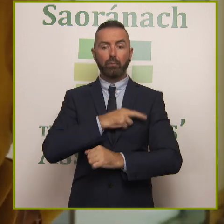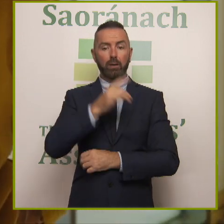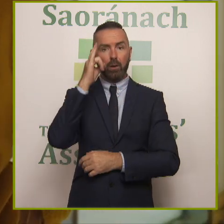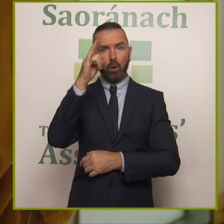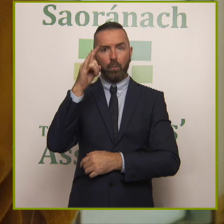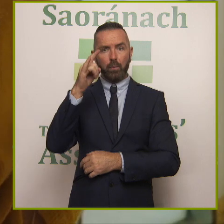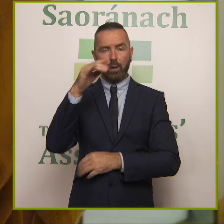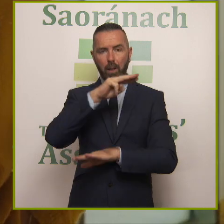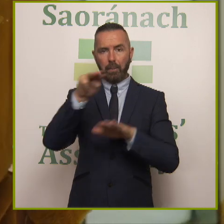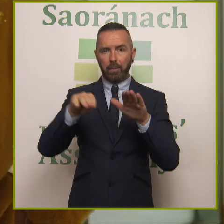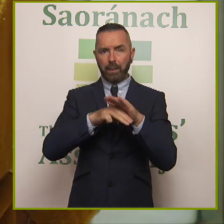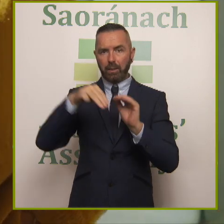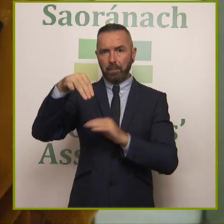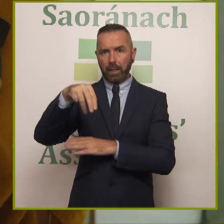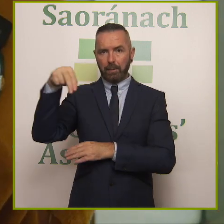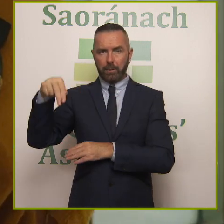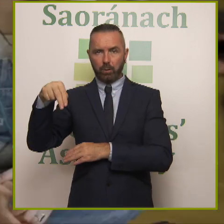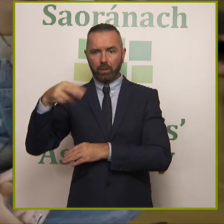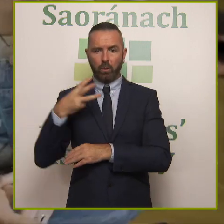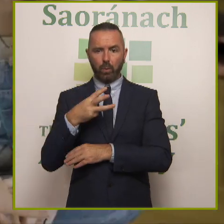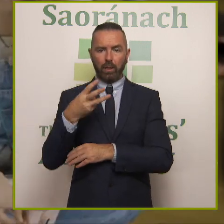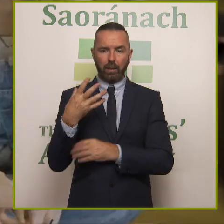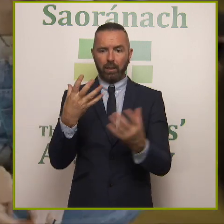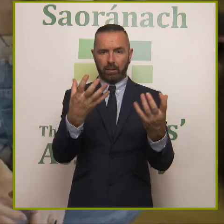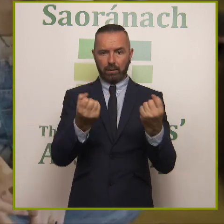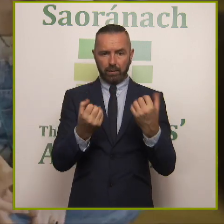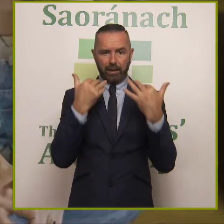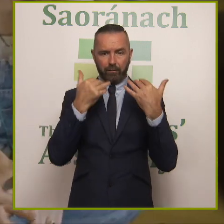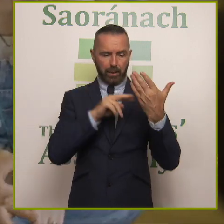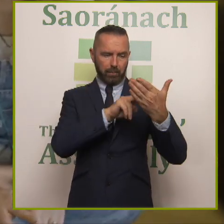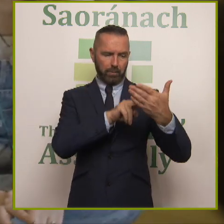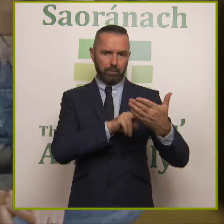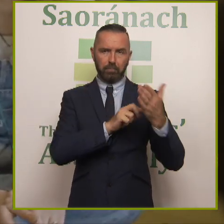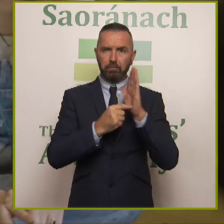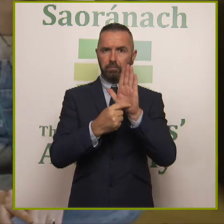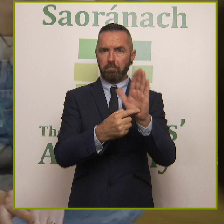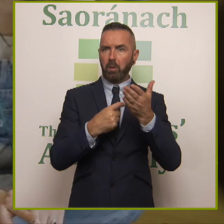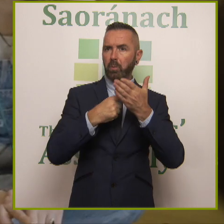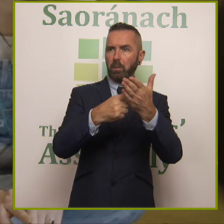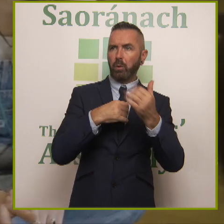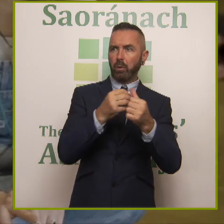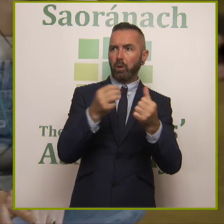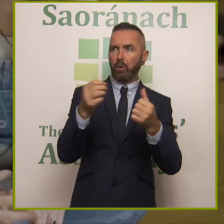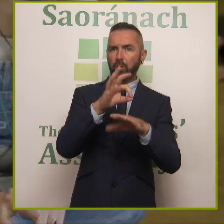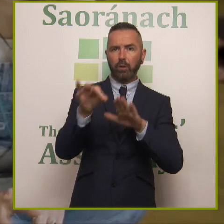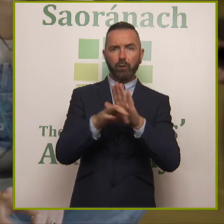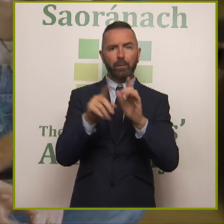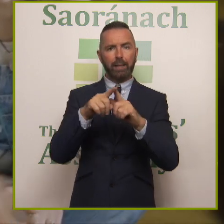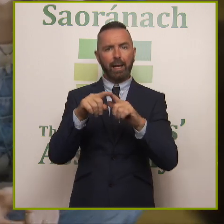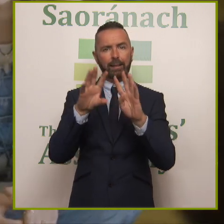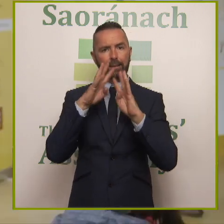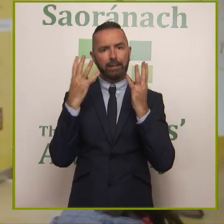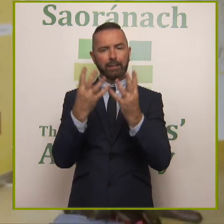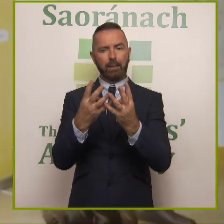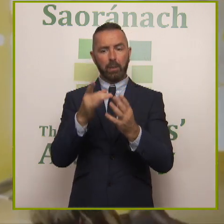Minister Malcolm Noonan will go off with this information and really propose it to the rest of the government, and hopefully we can see some